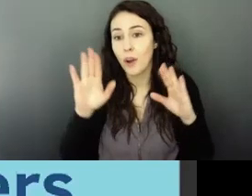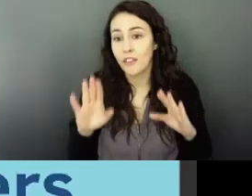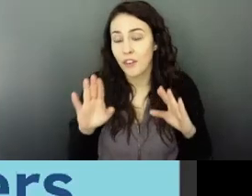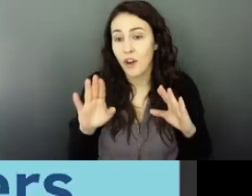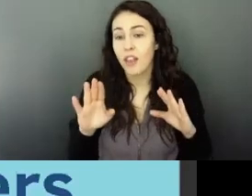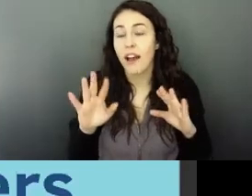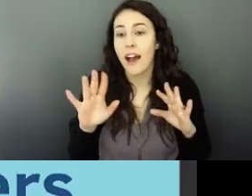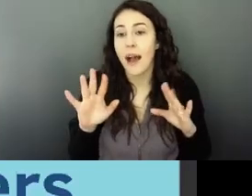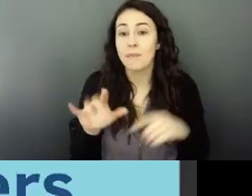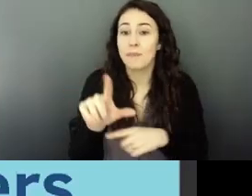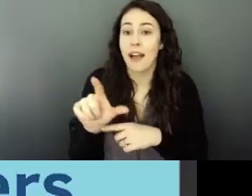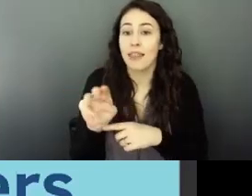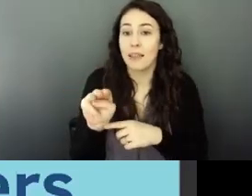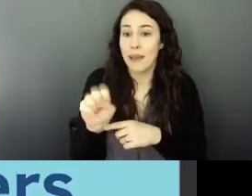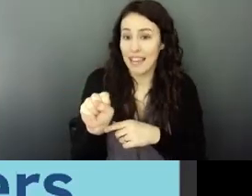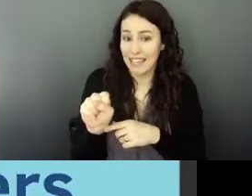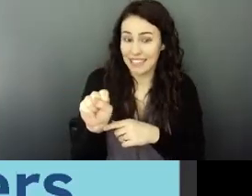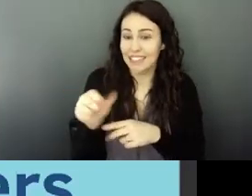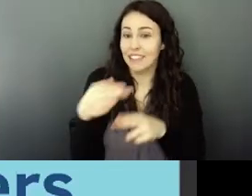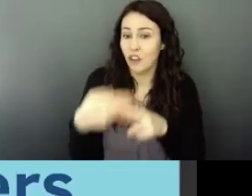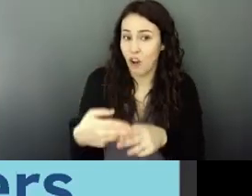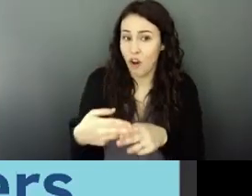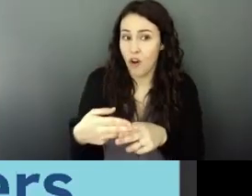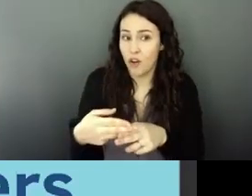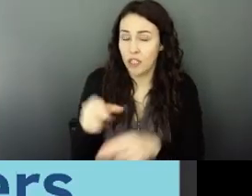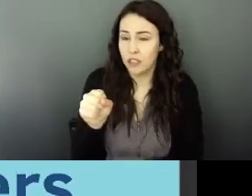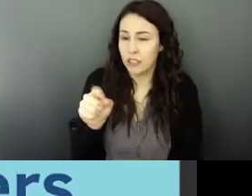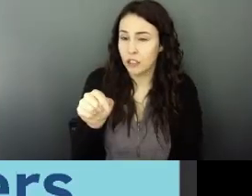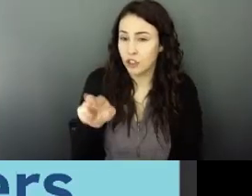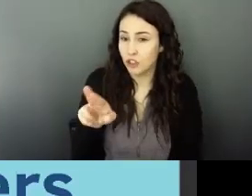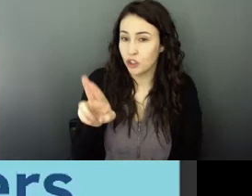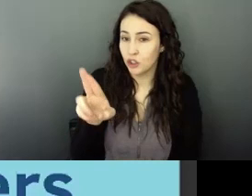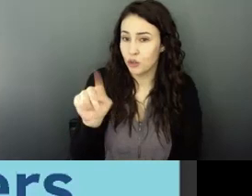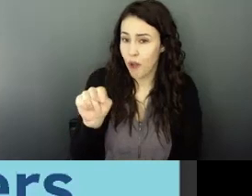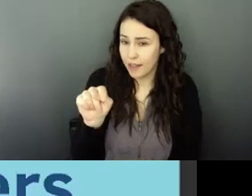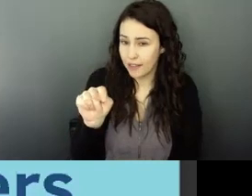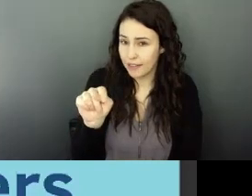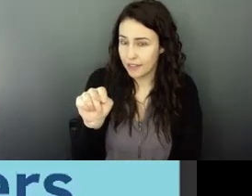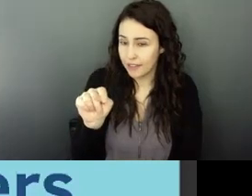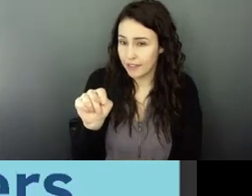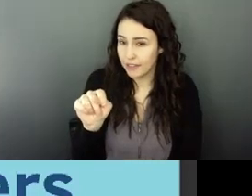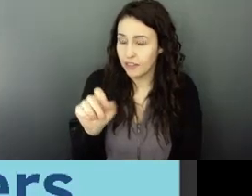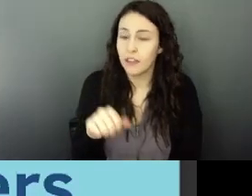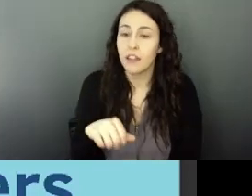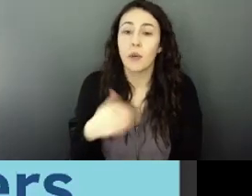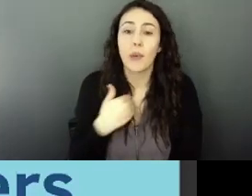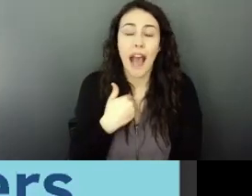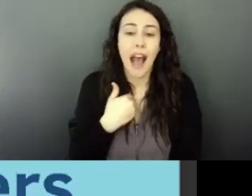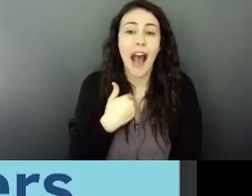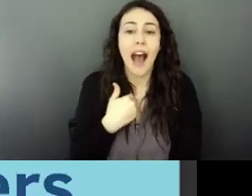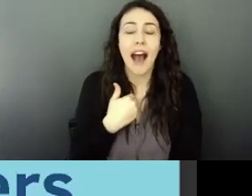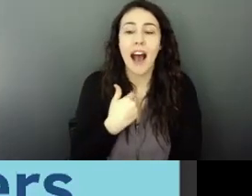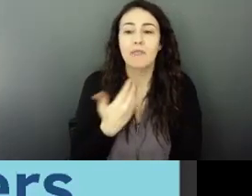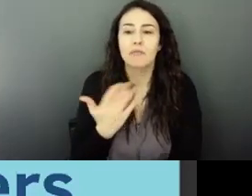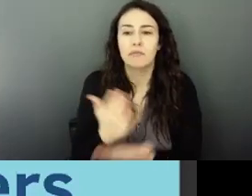wonderful LMS, which is called Strut. And we have a queue of work that we need to